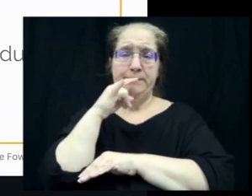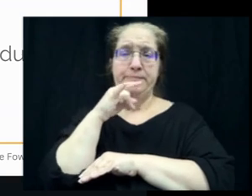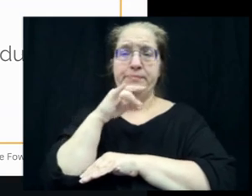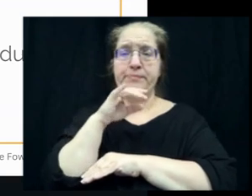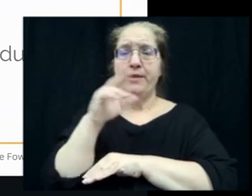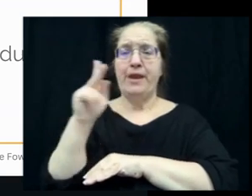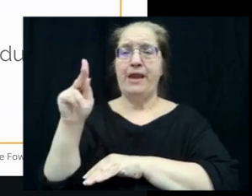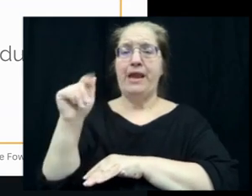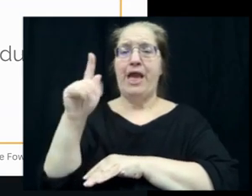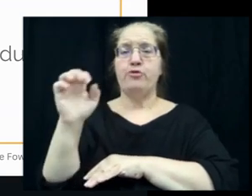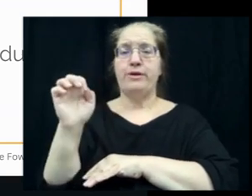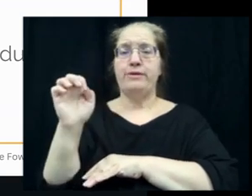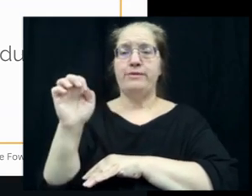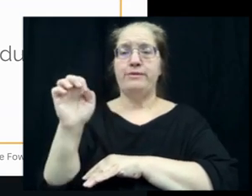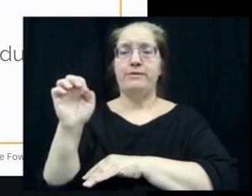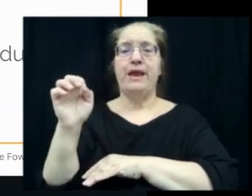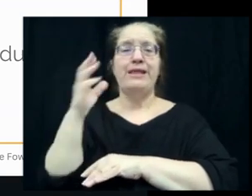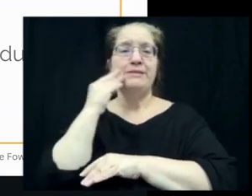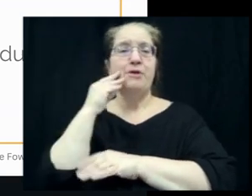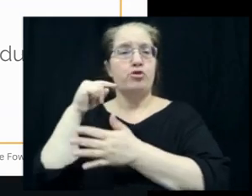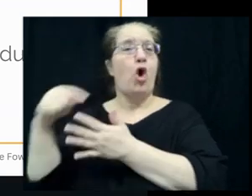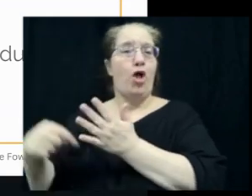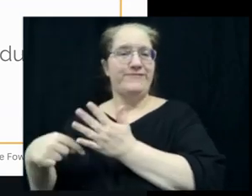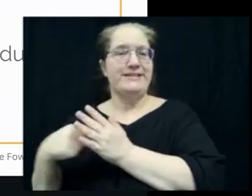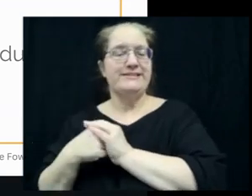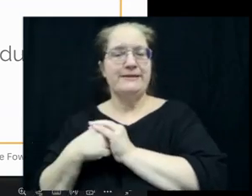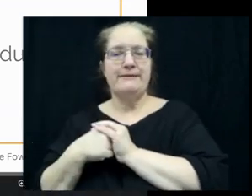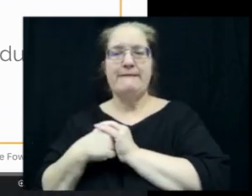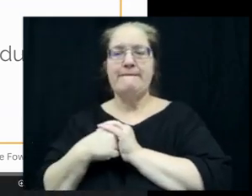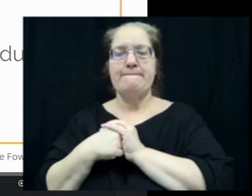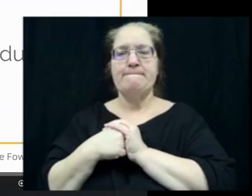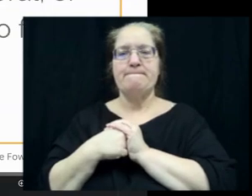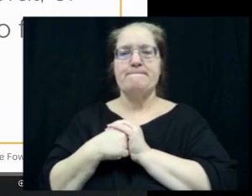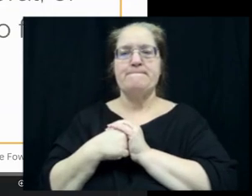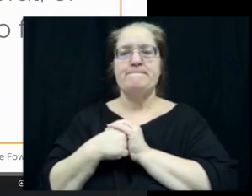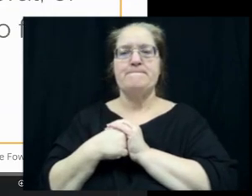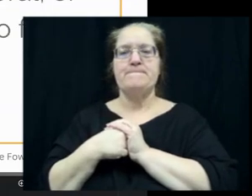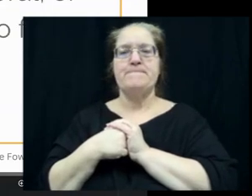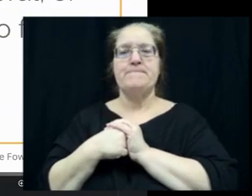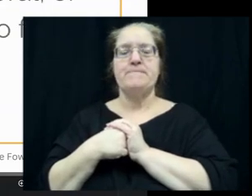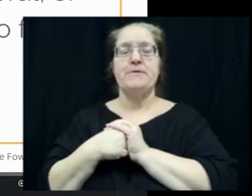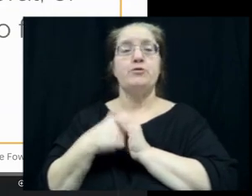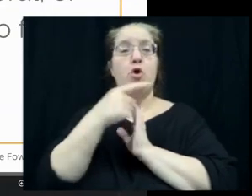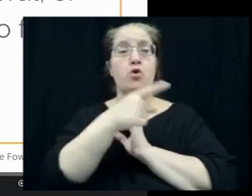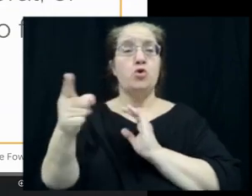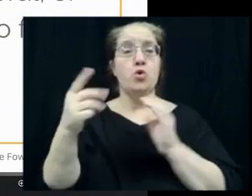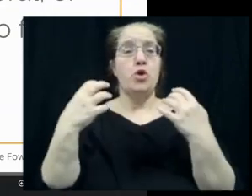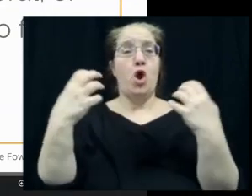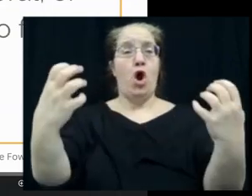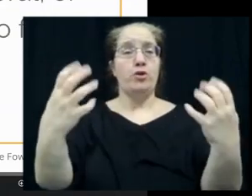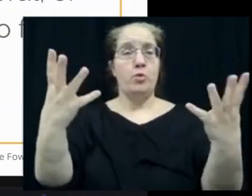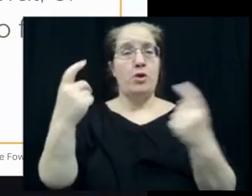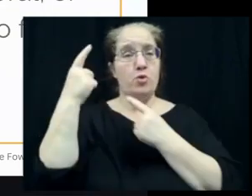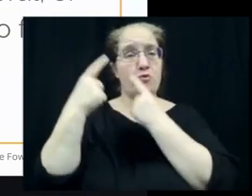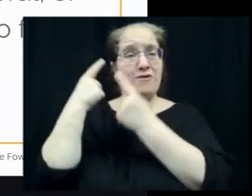I think all of these. So, okay. So as an audience, we'd like you to kind of reflect